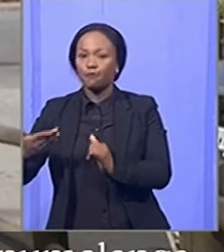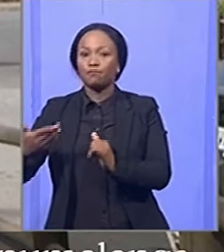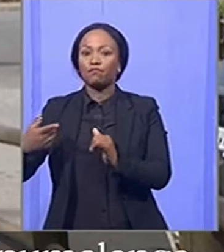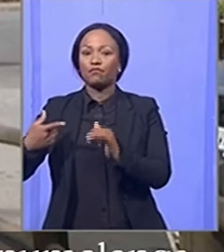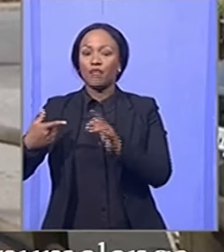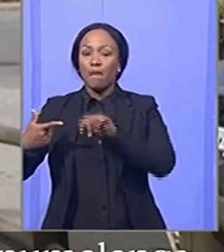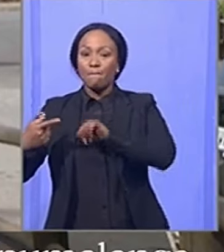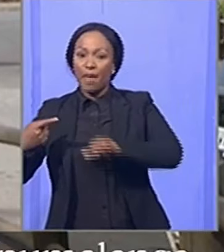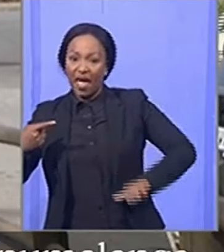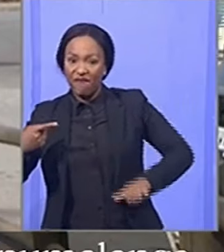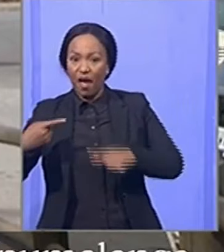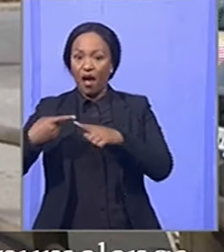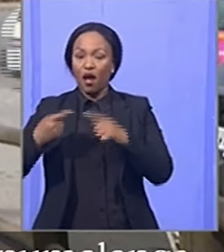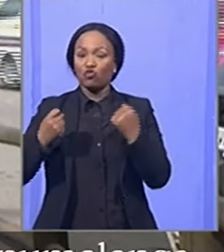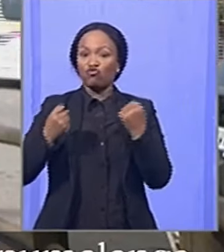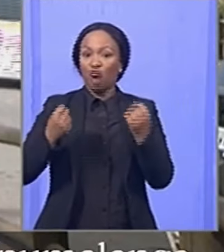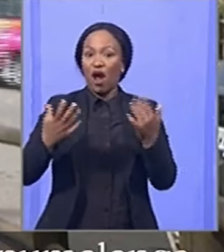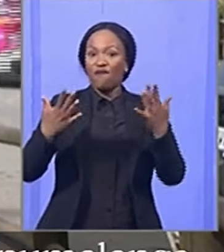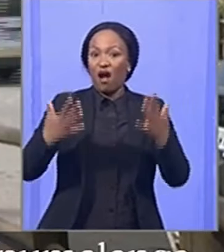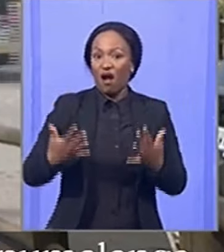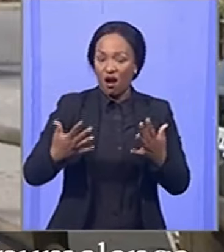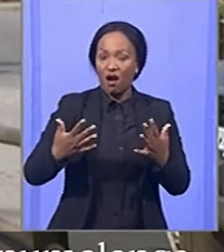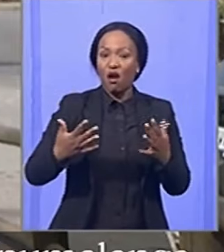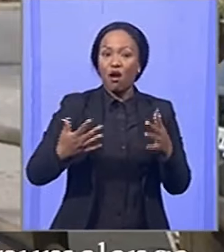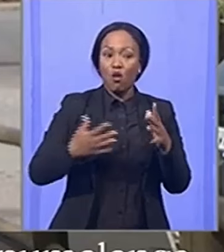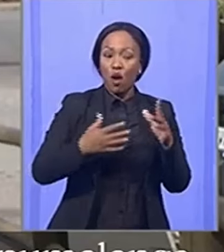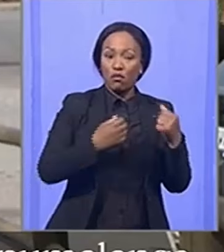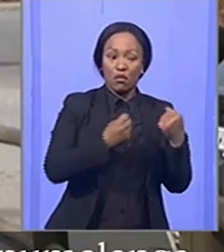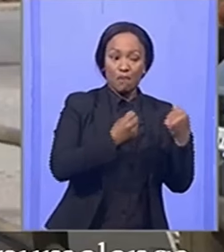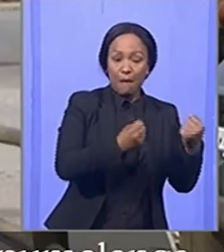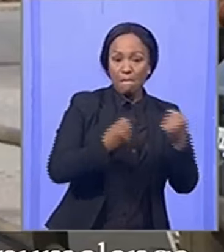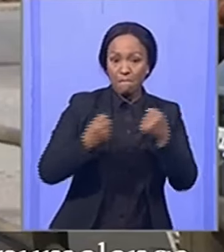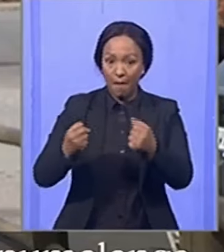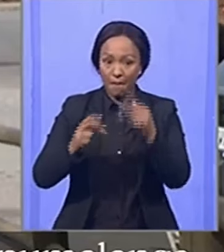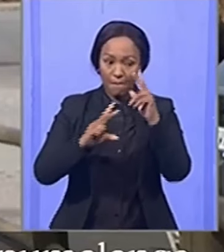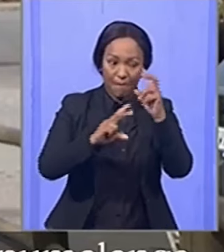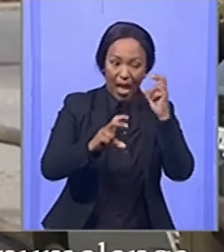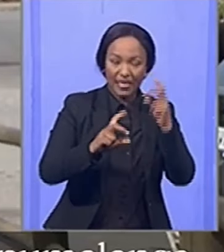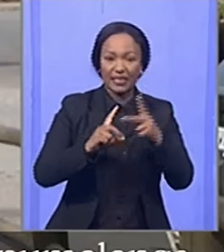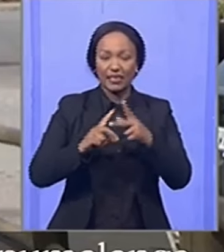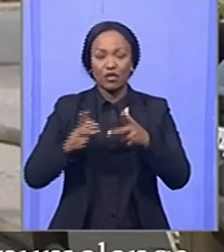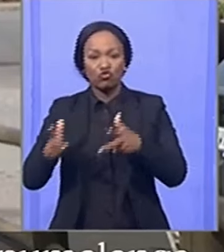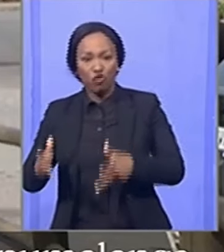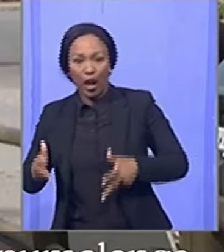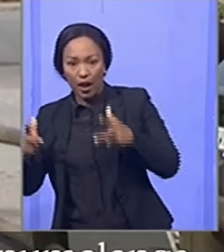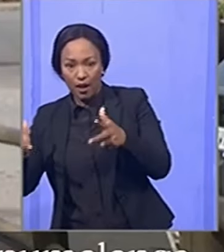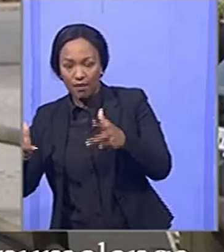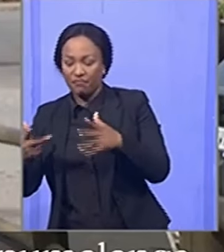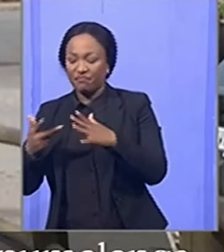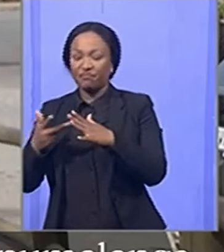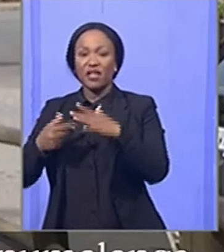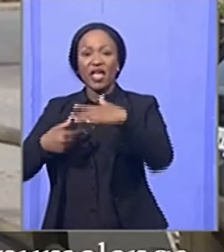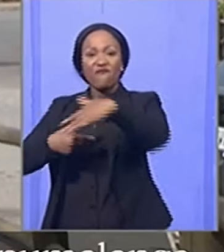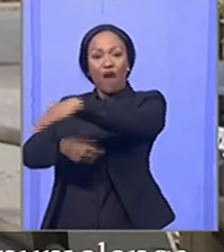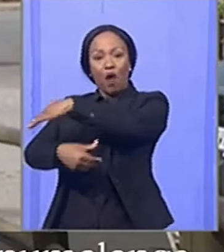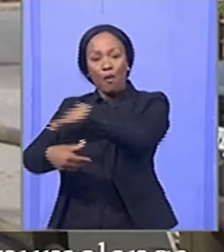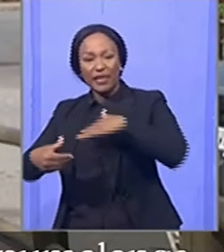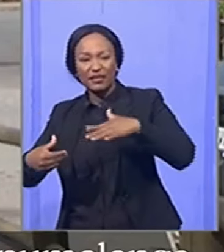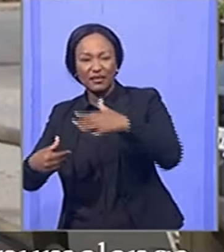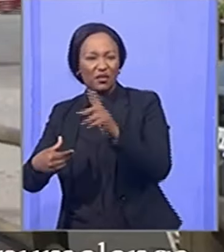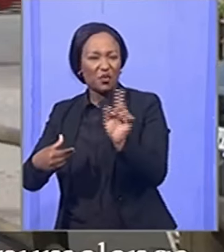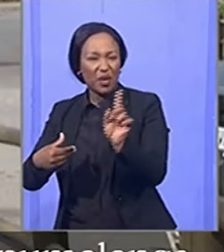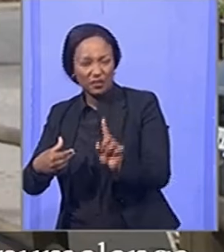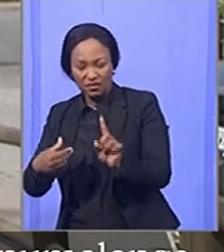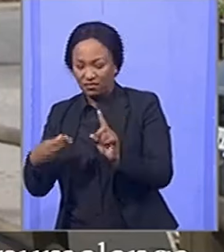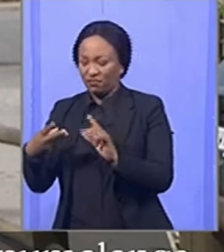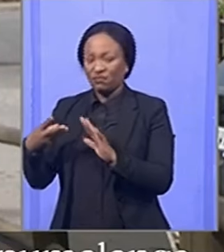behavior of the drivers involved, the vehicles that were involved, the whole environment and everything. And a number of role